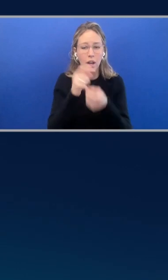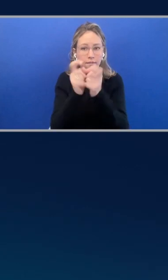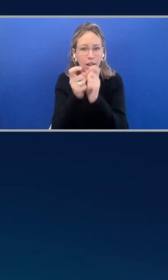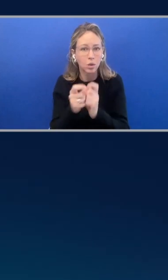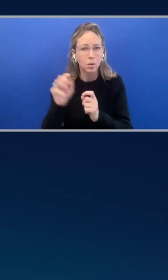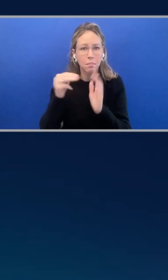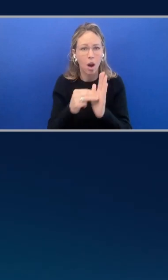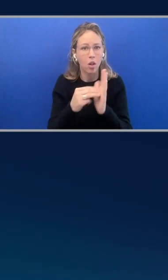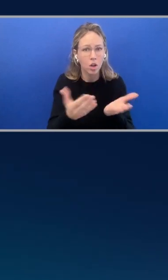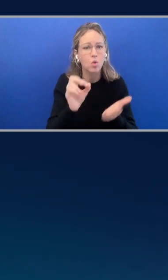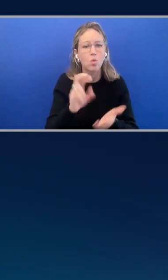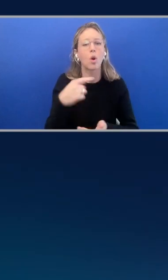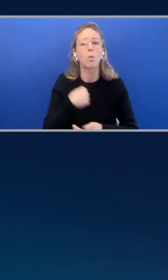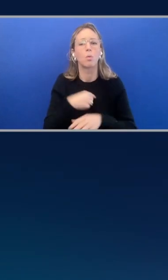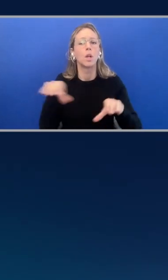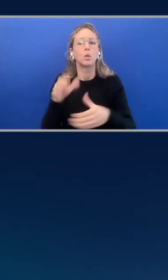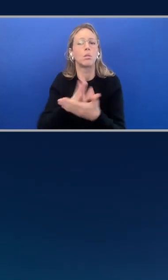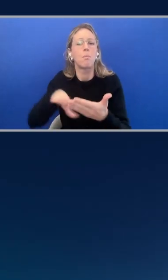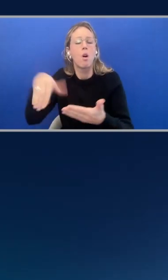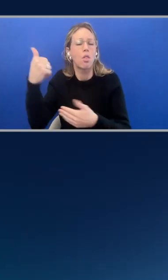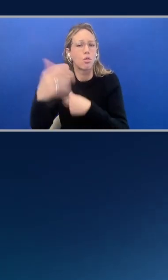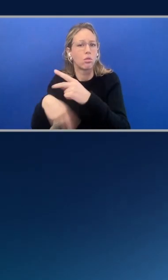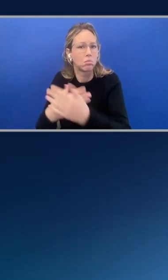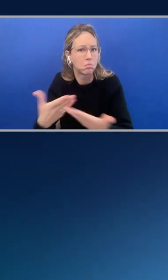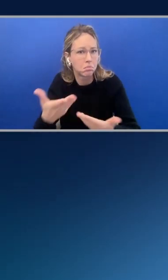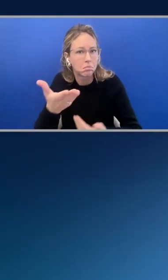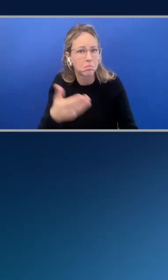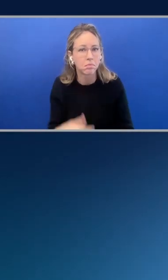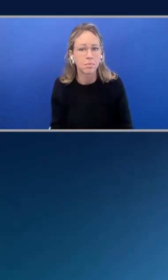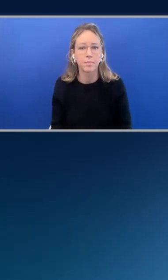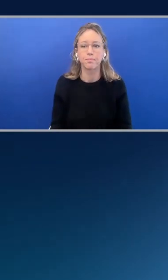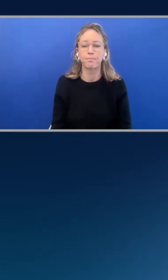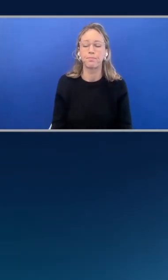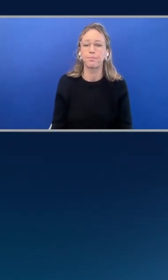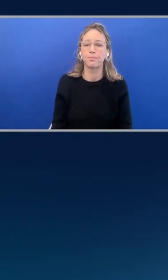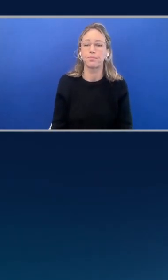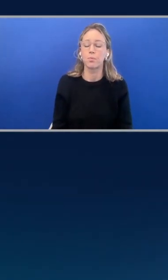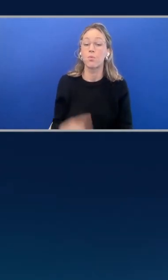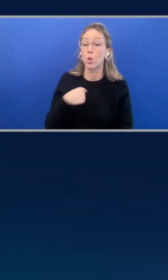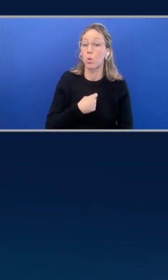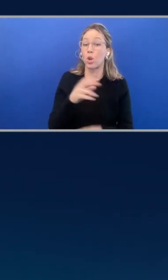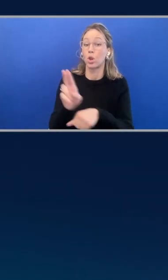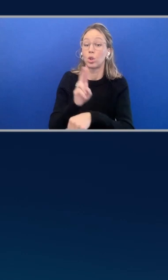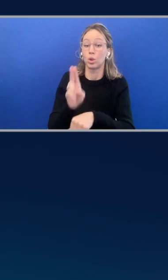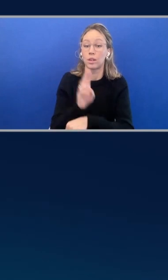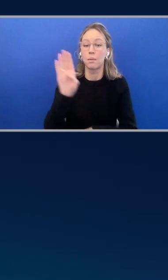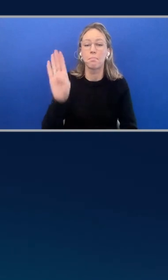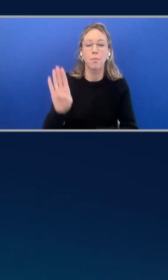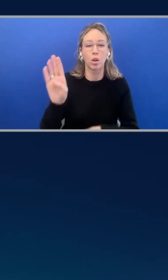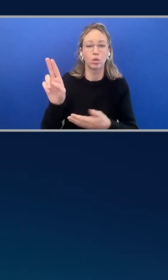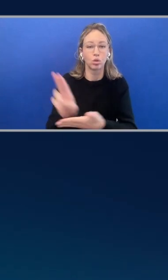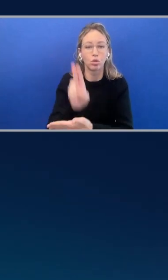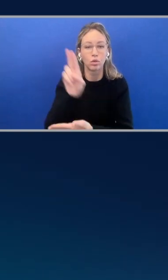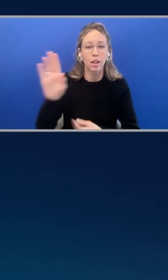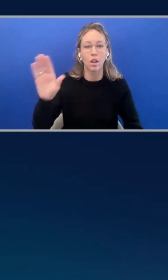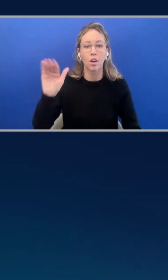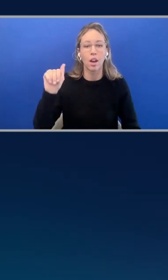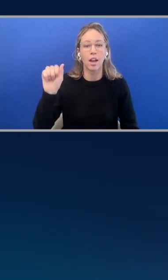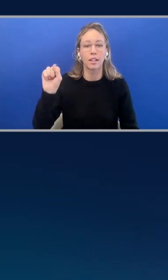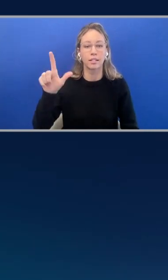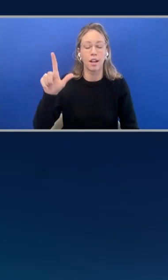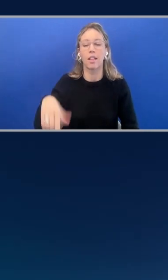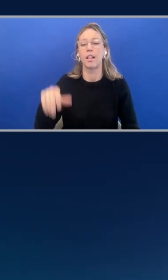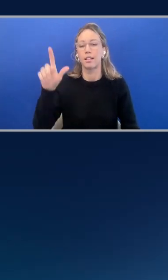doing some other approach to this? Yeah, this one we are using Boston University's ASL lexicon video